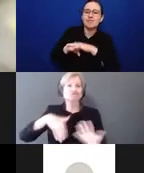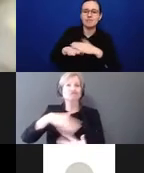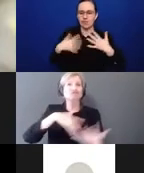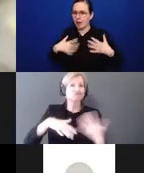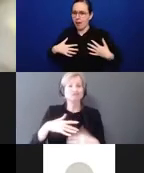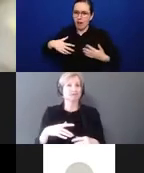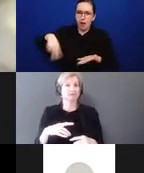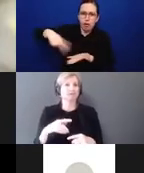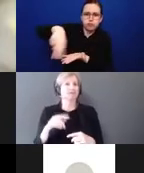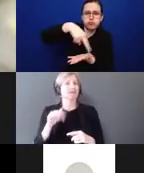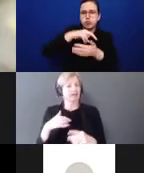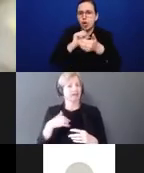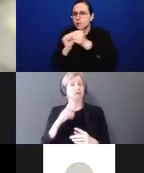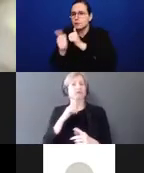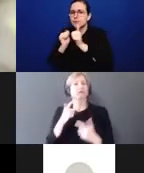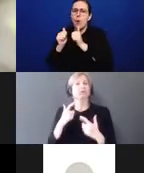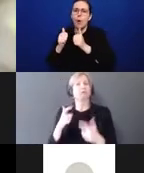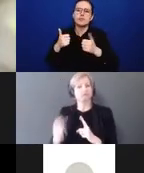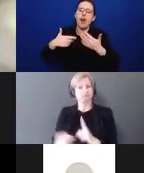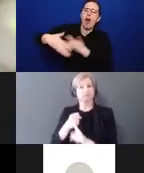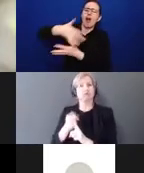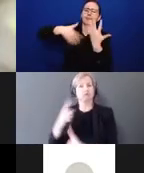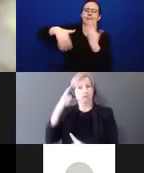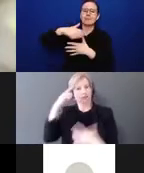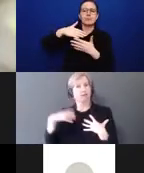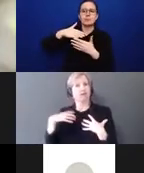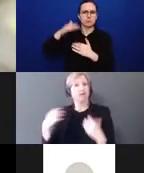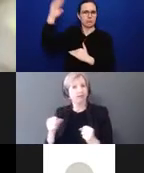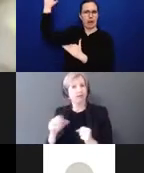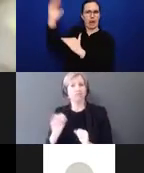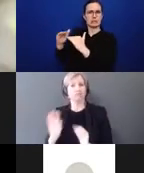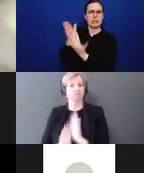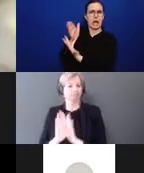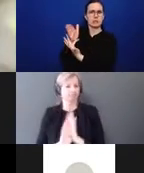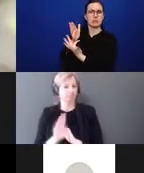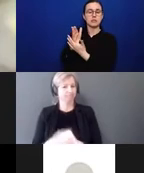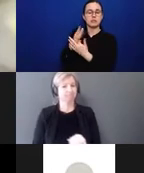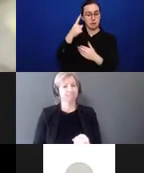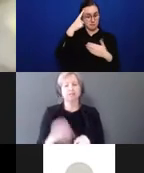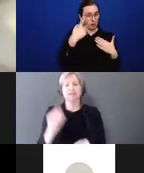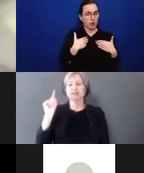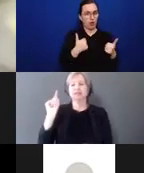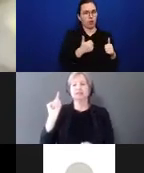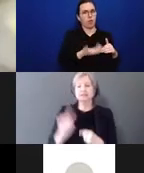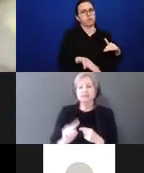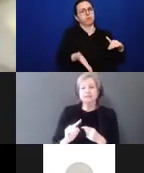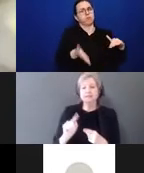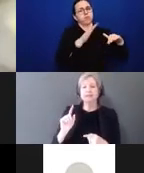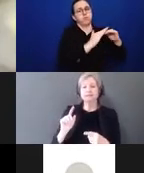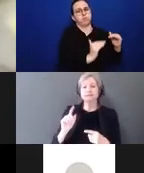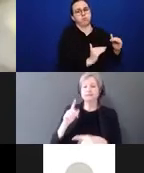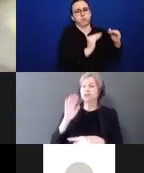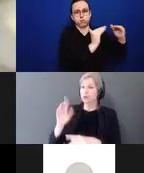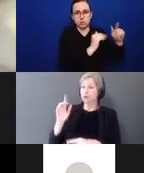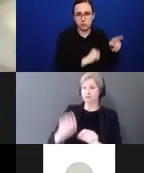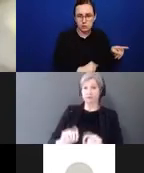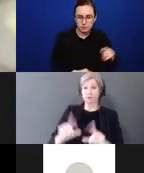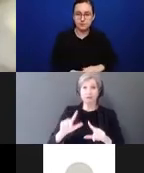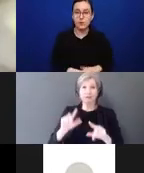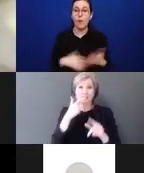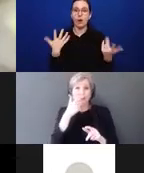a strong impact on mental health and development. Also the increased screen time and sleep disruptions that could have occurred during